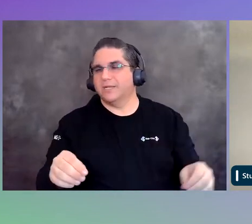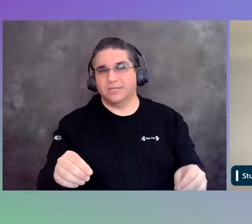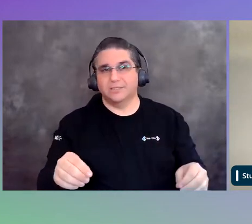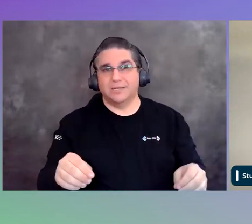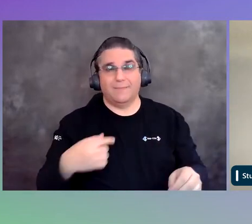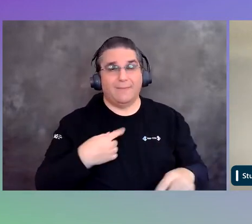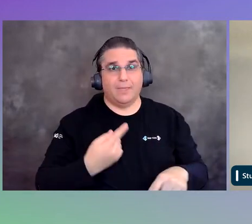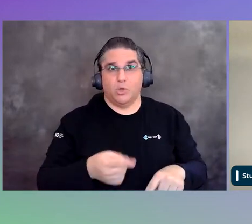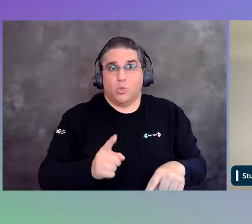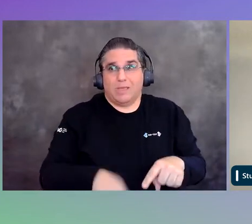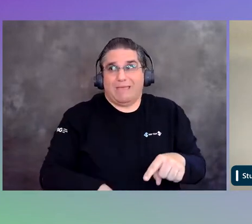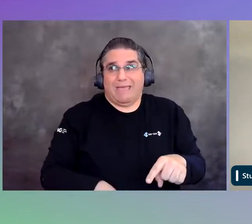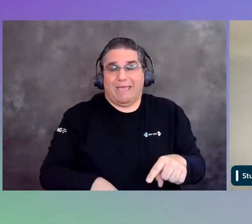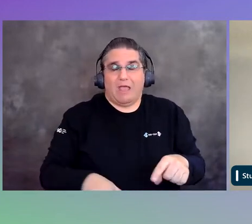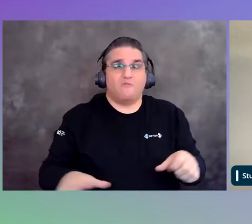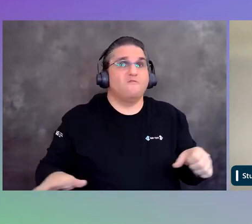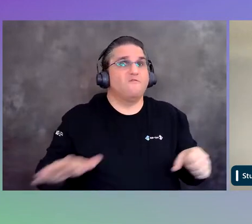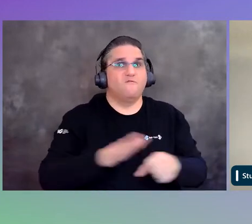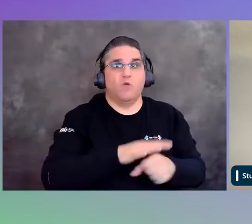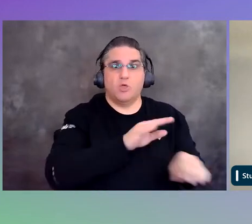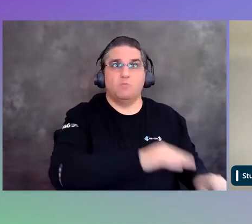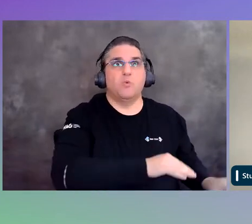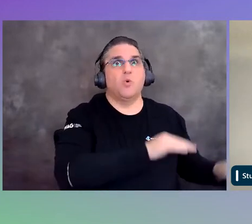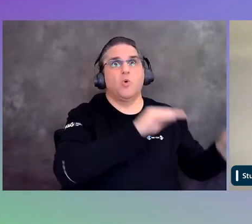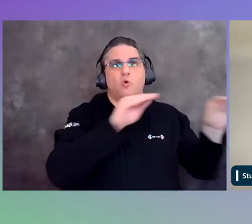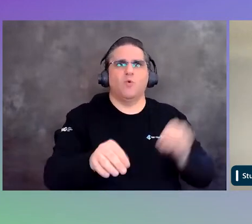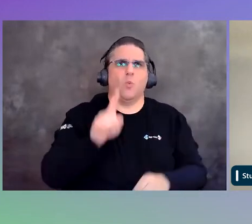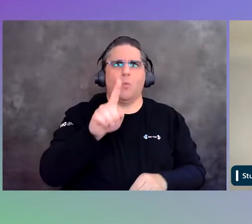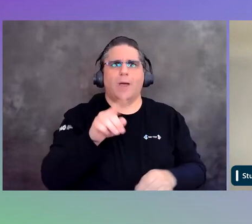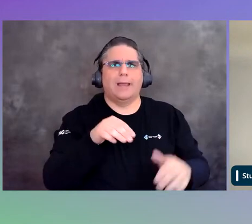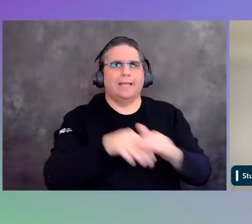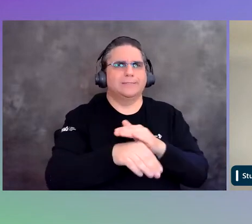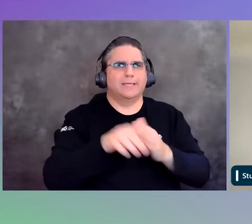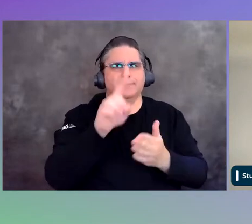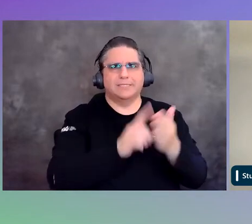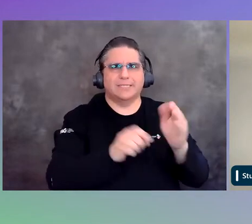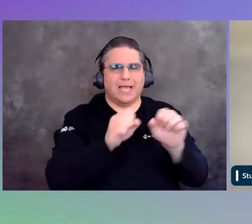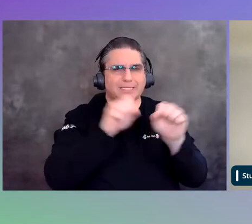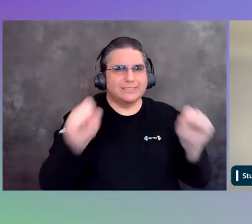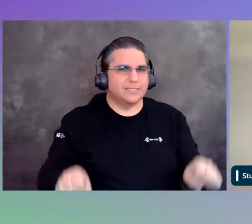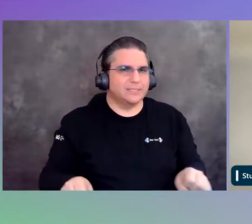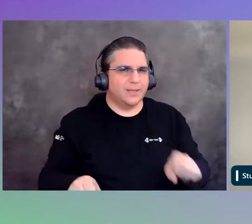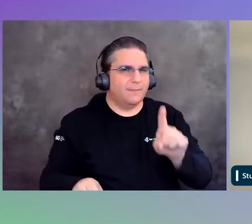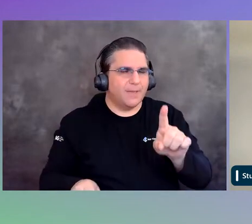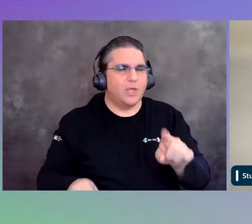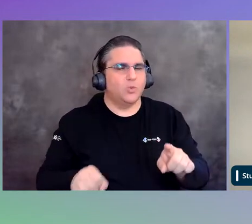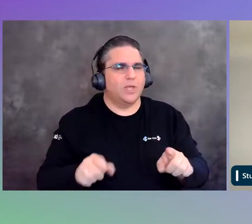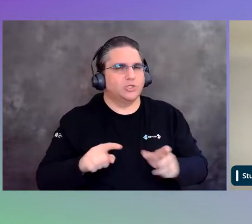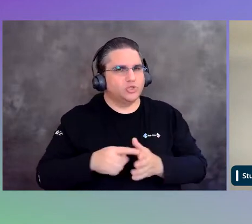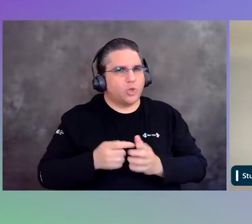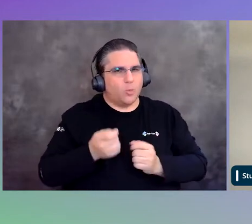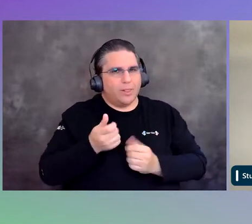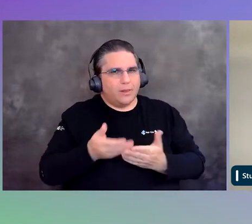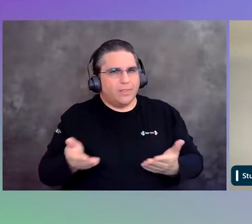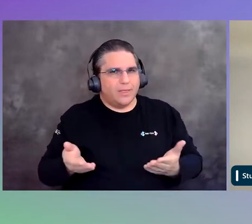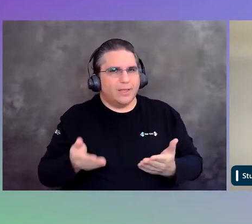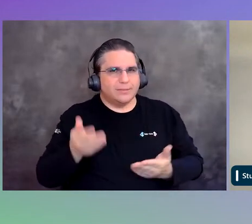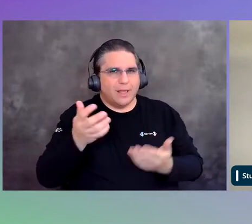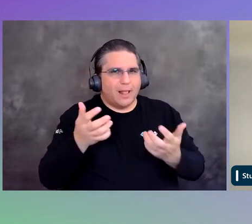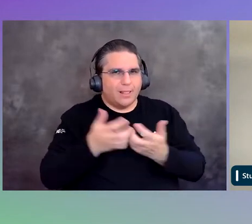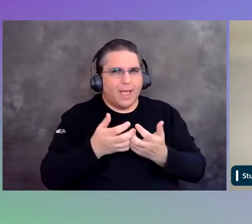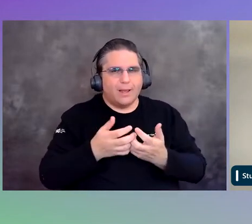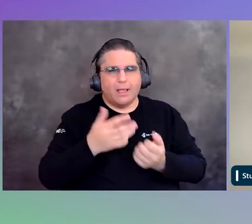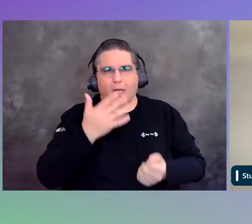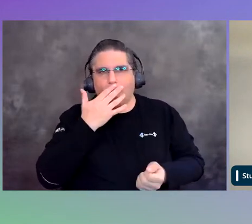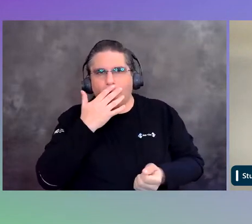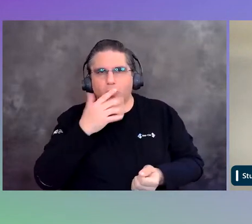to this accessible design system. So how can you bring in things that help, aligning to logos, to colors, the basic stuff. So,